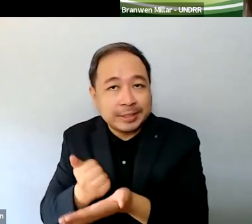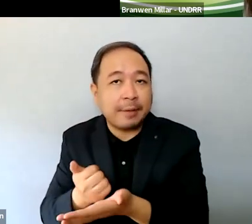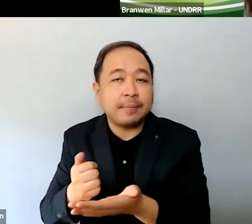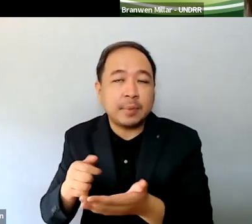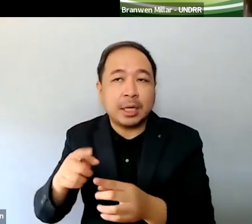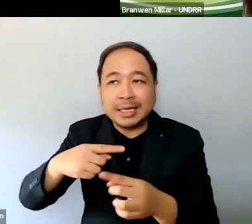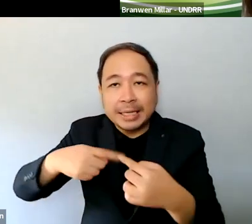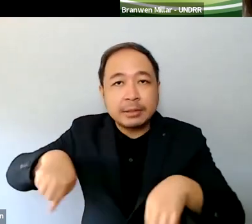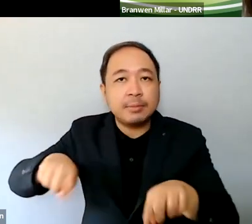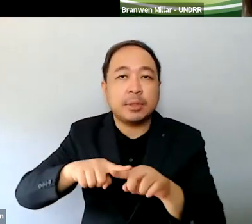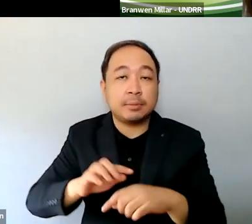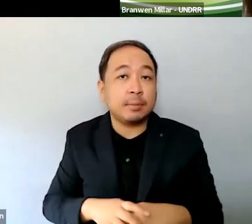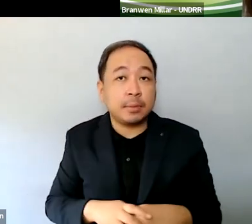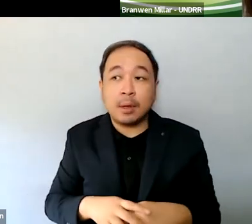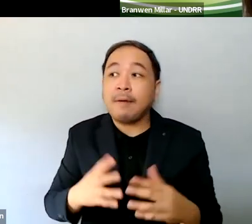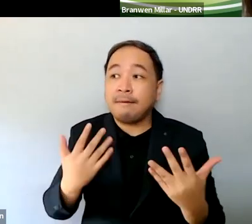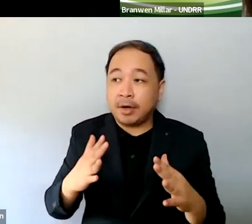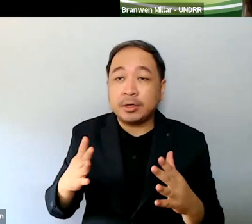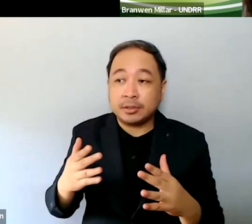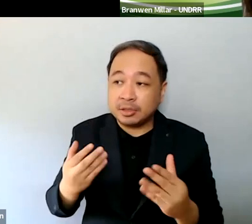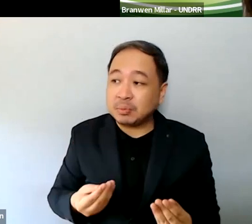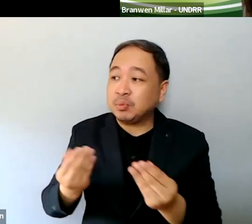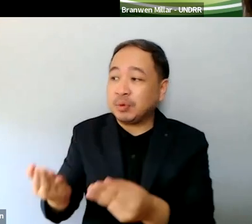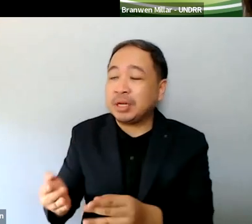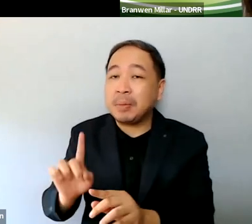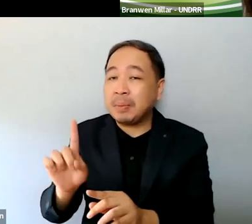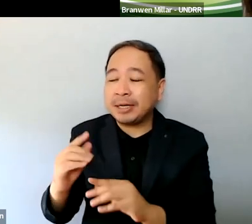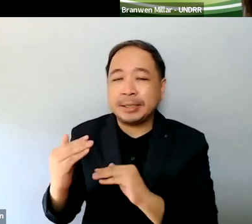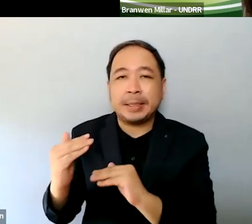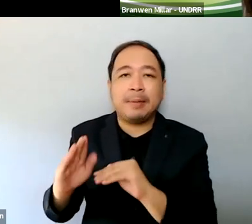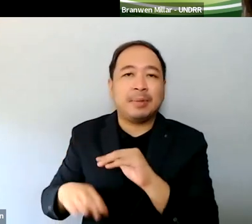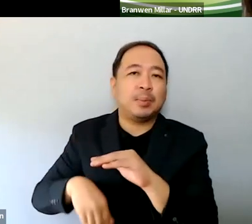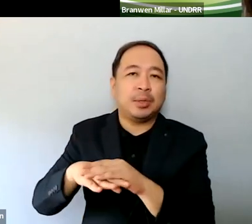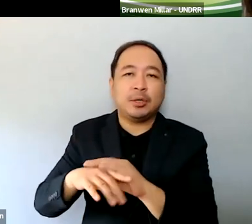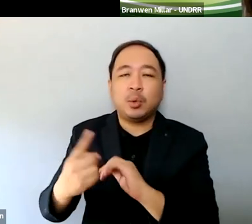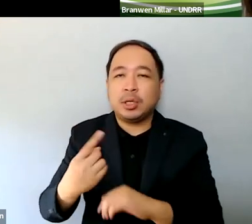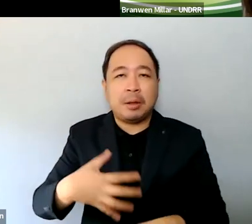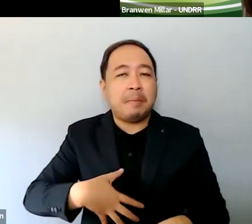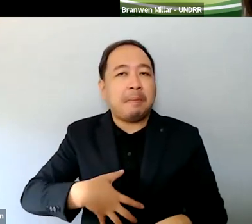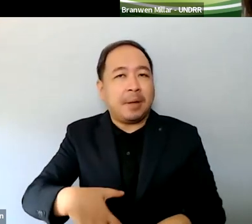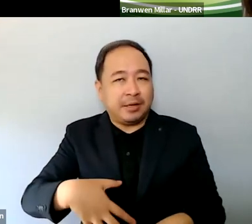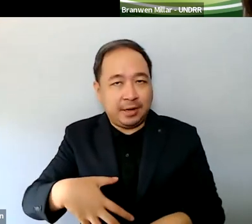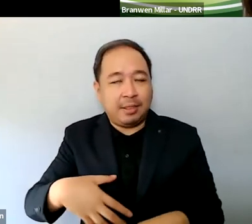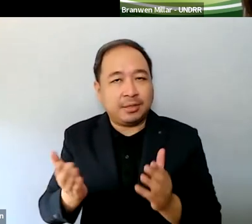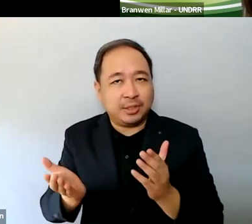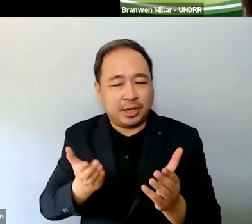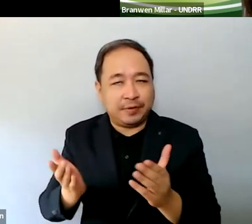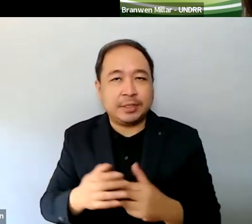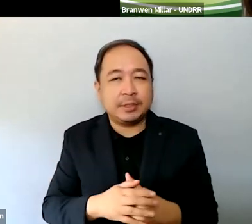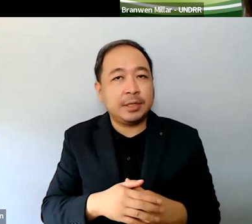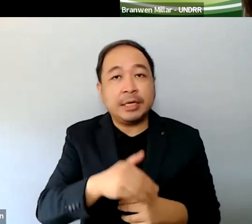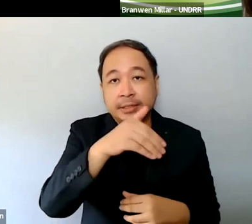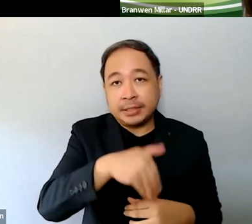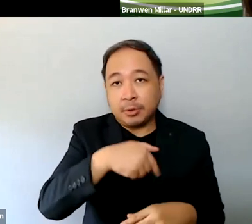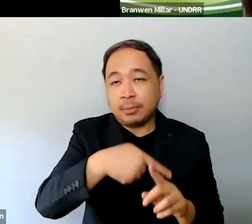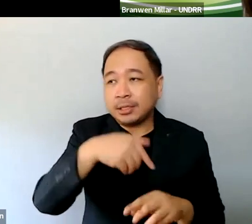Even when they are provided, they tend to be limited to a few maternal health-related services. Arrow studies from South and Southeast Asia have